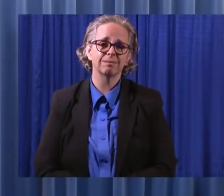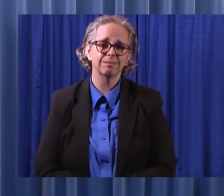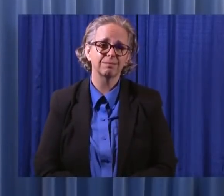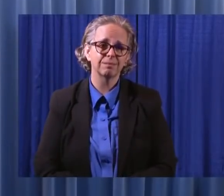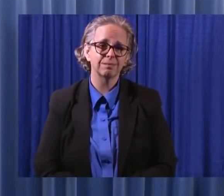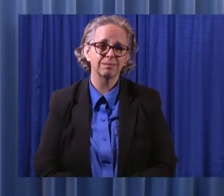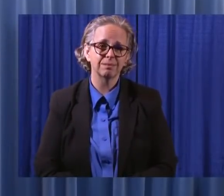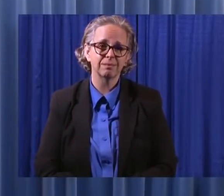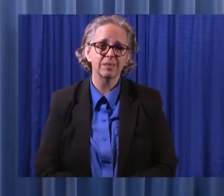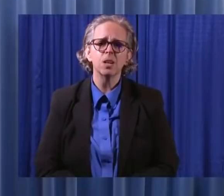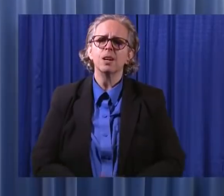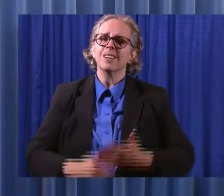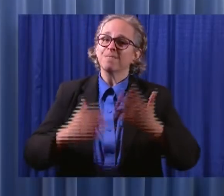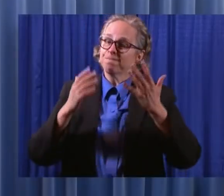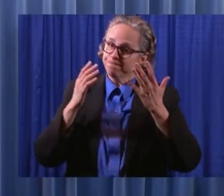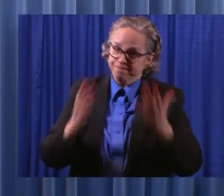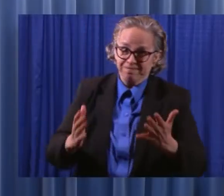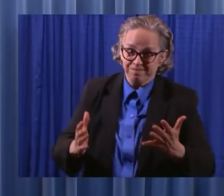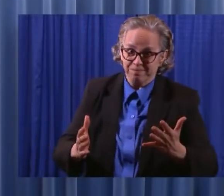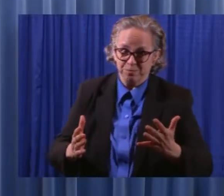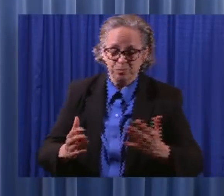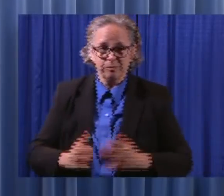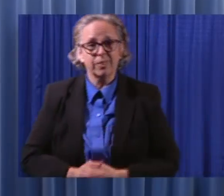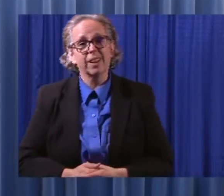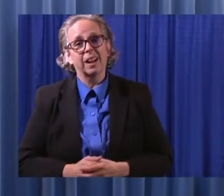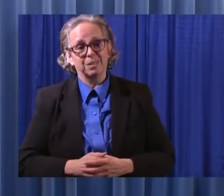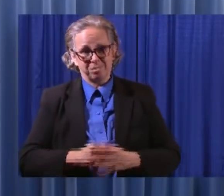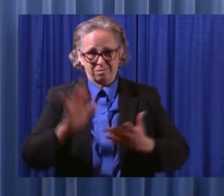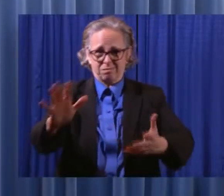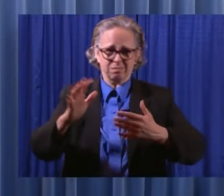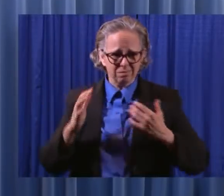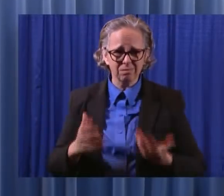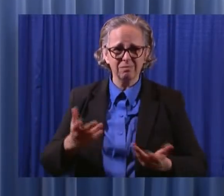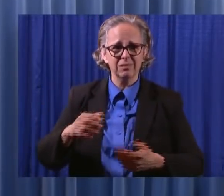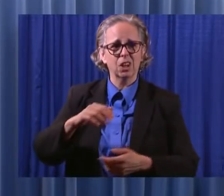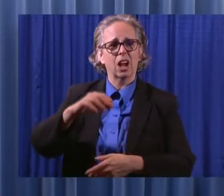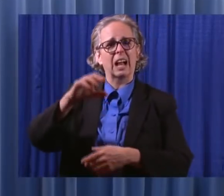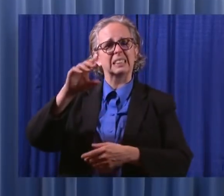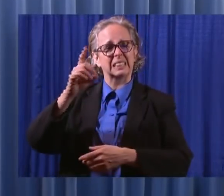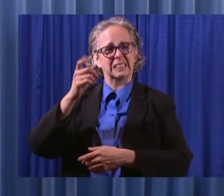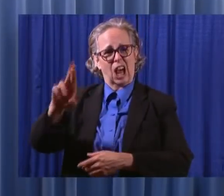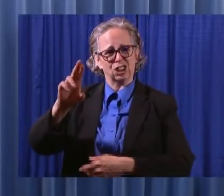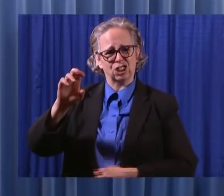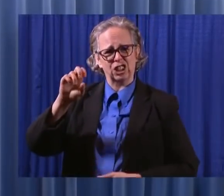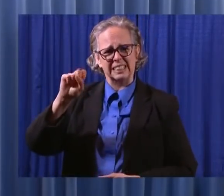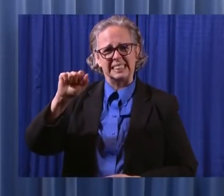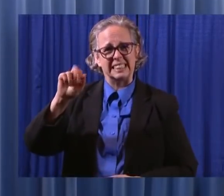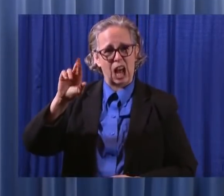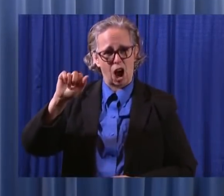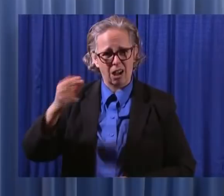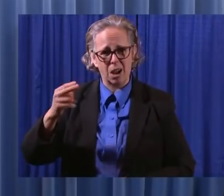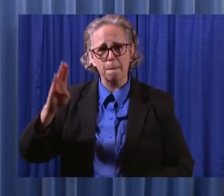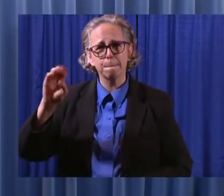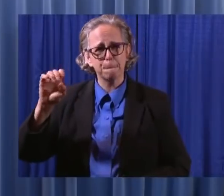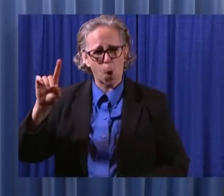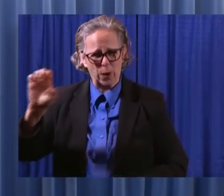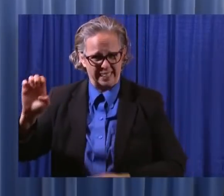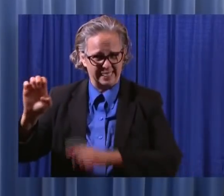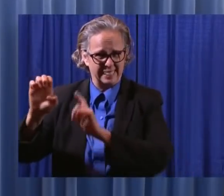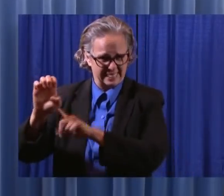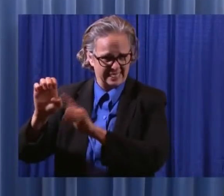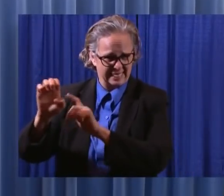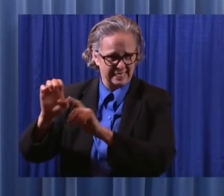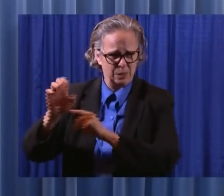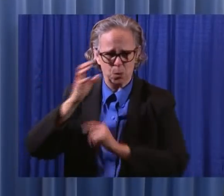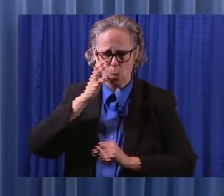We're now going to move to talk to Dr. Sarah Bode. Last week we talked about how important it is for individuals to continue to